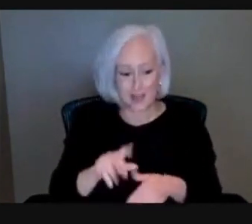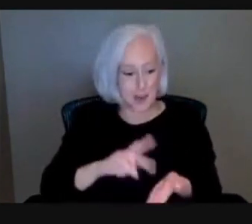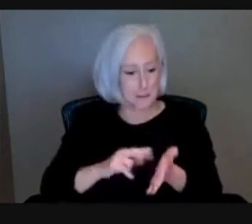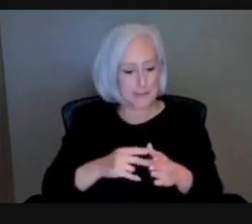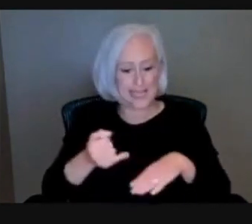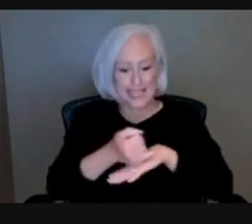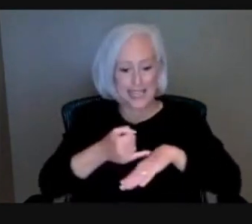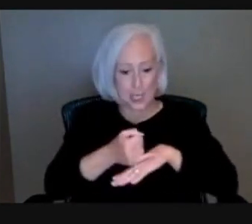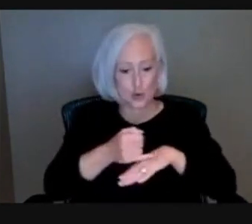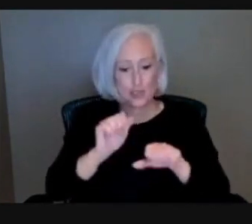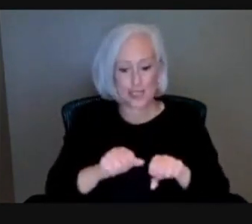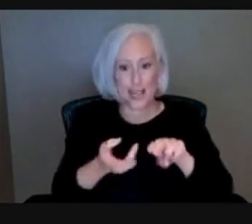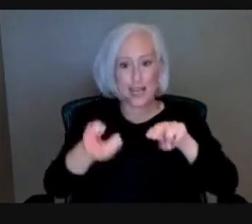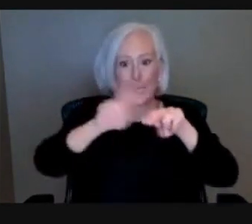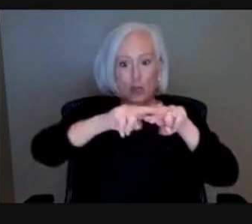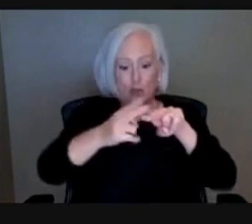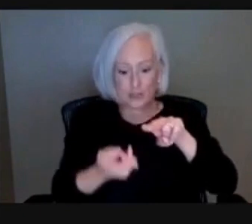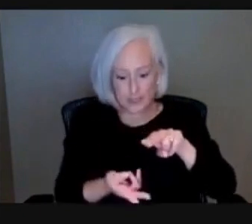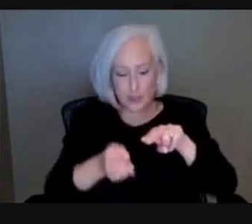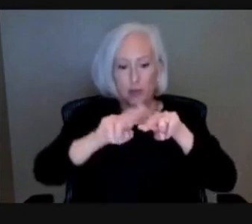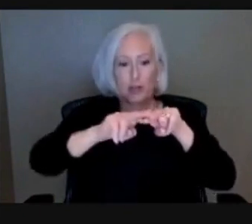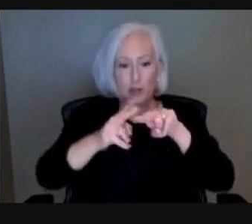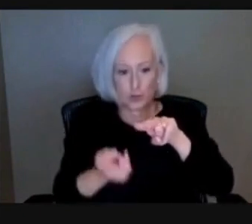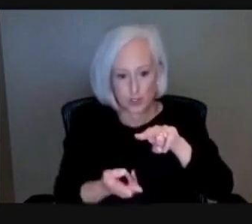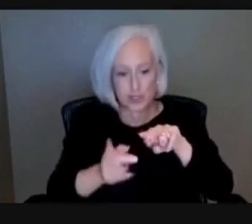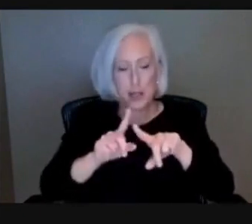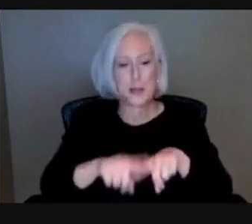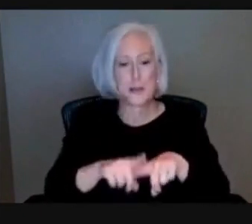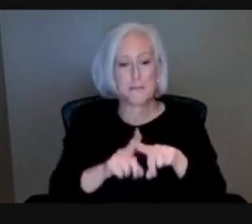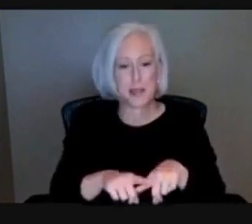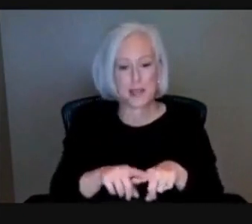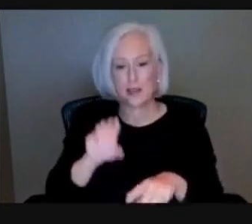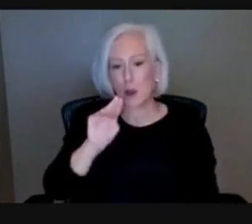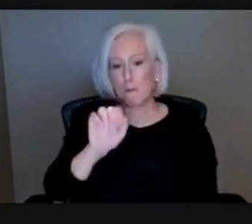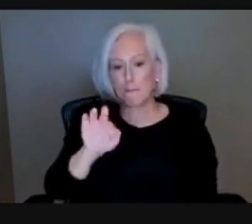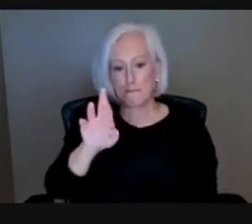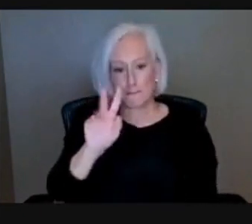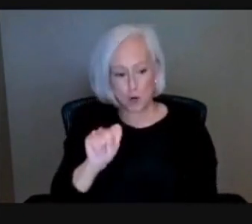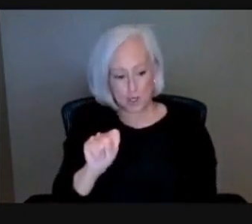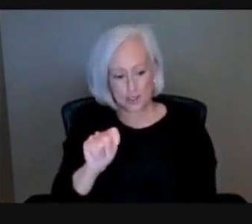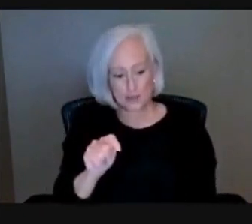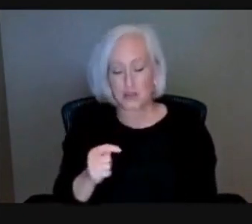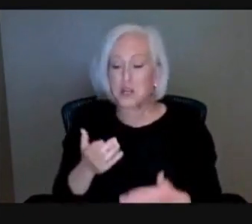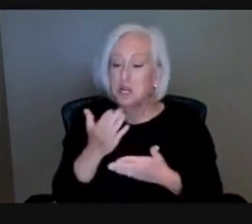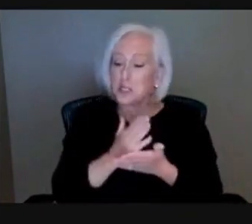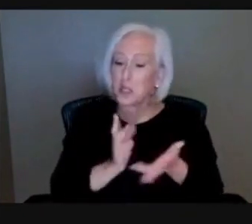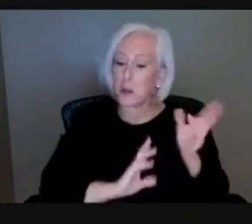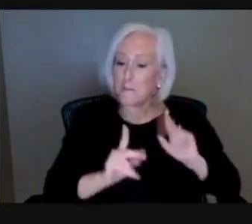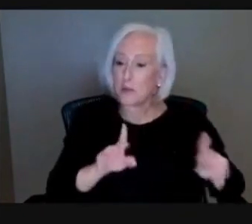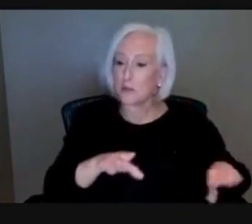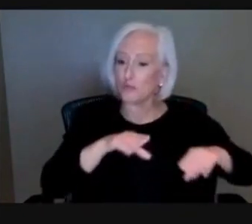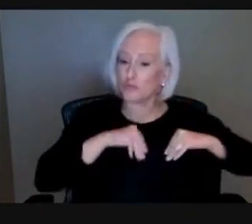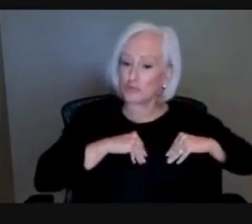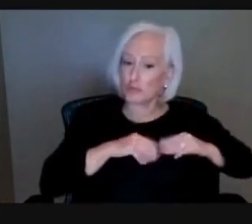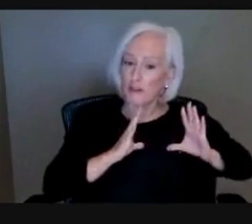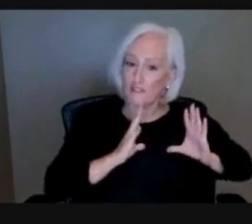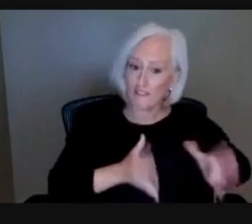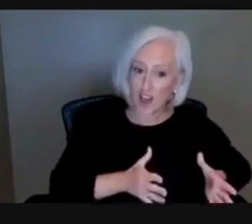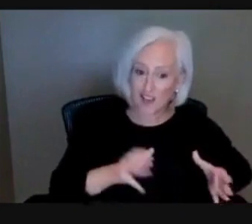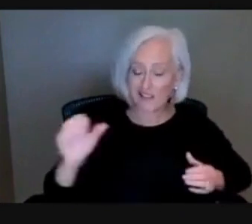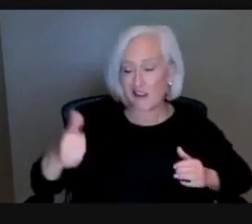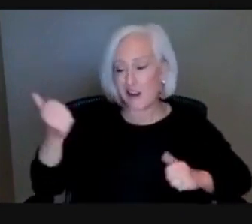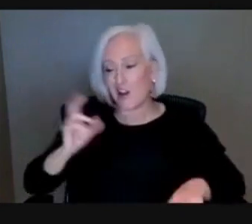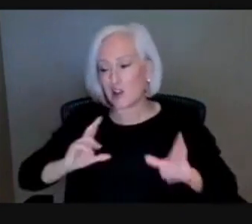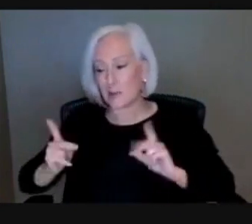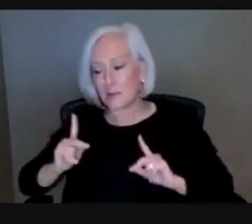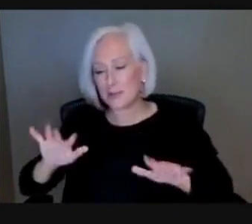up and down with the market. Variable interest rates are good for some clients, whereas they're not so great for other clients. It's